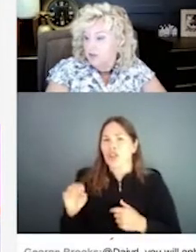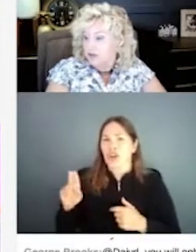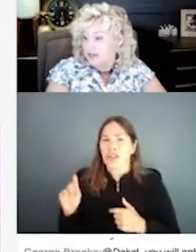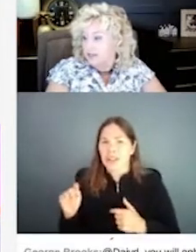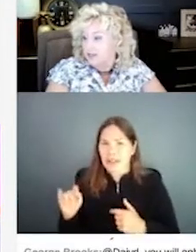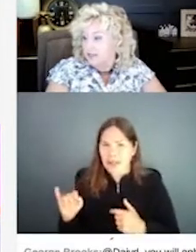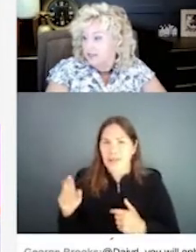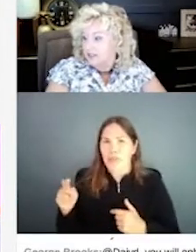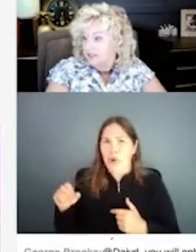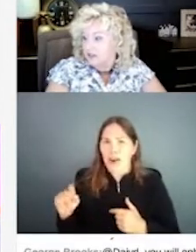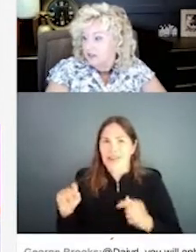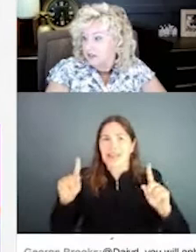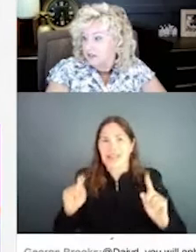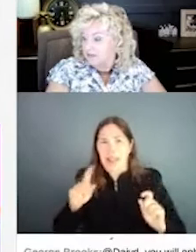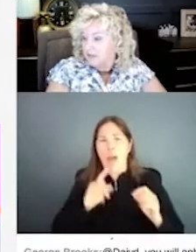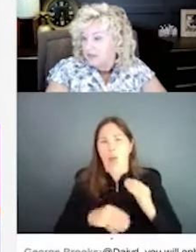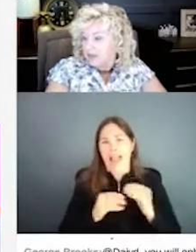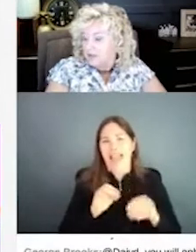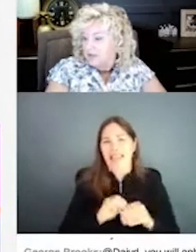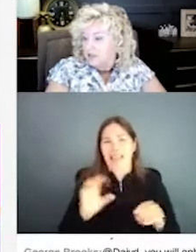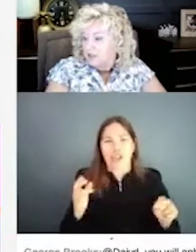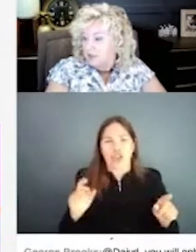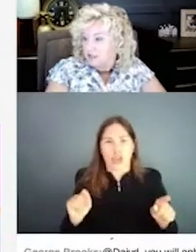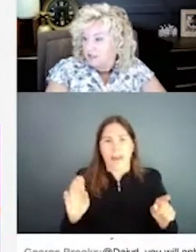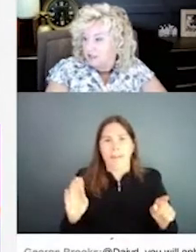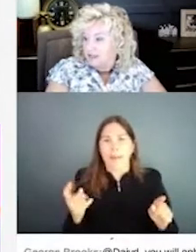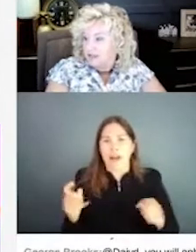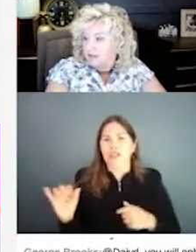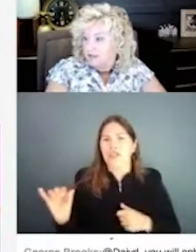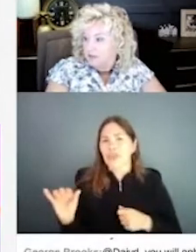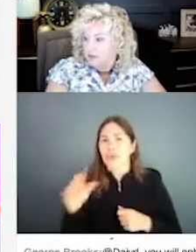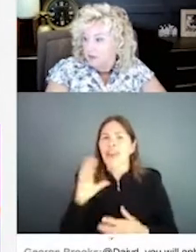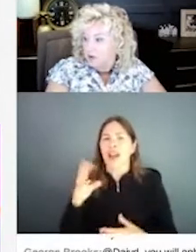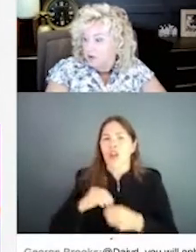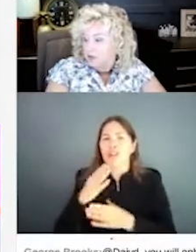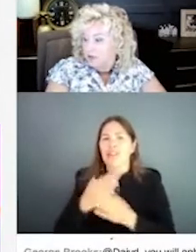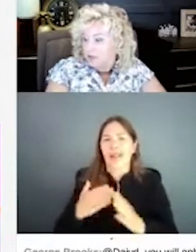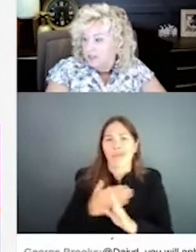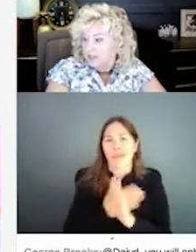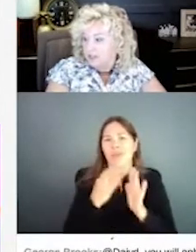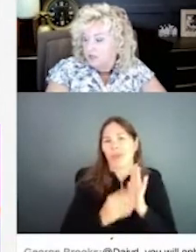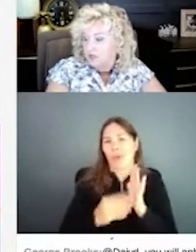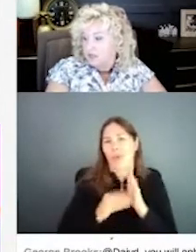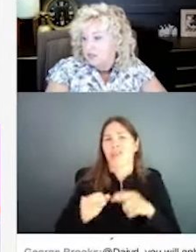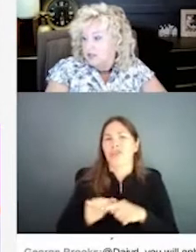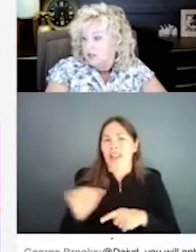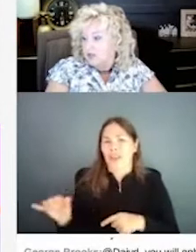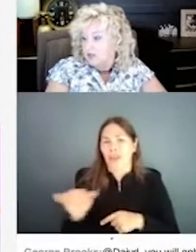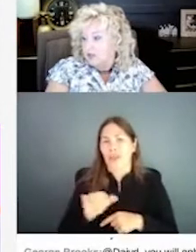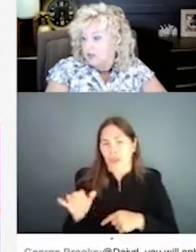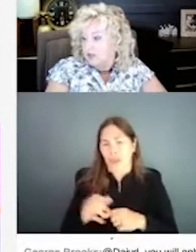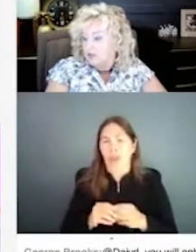that in the link here also. This also includes some pre-recorded trainings too. So if